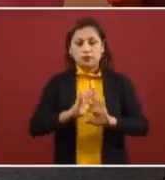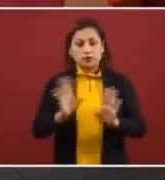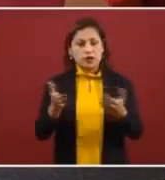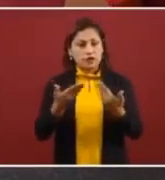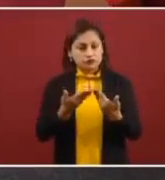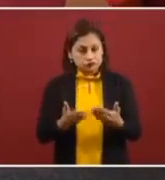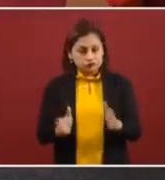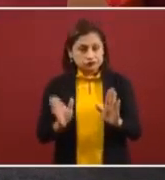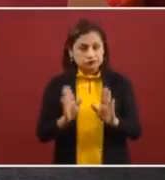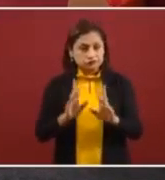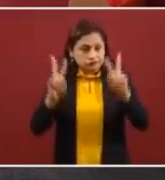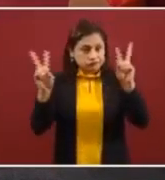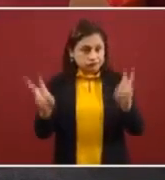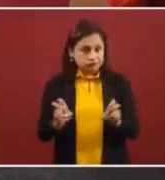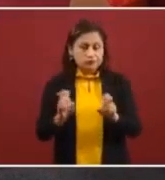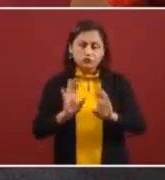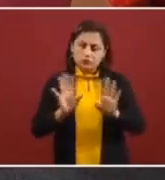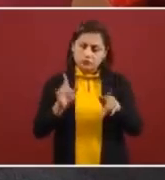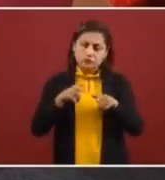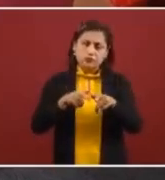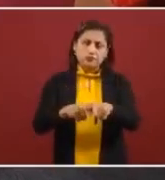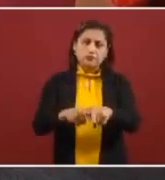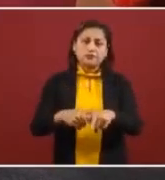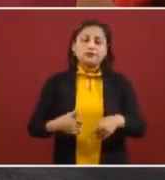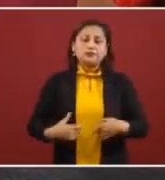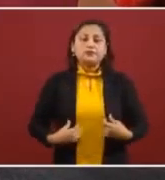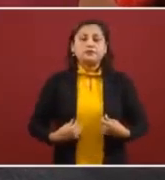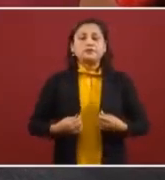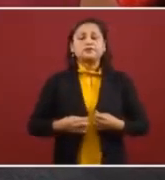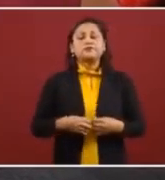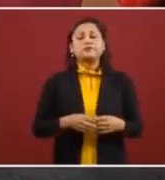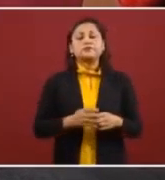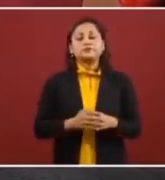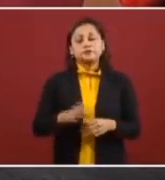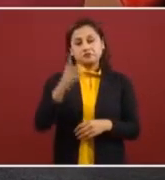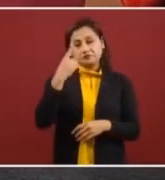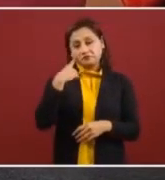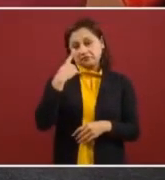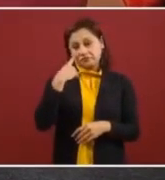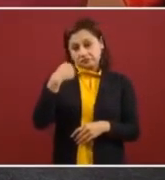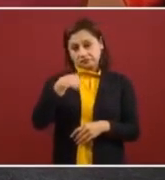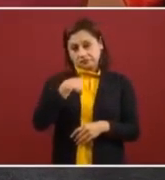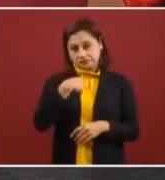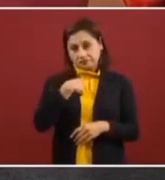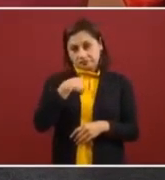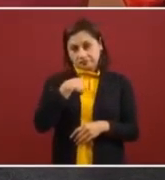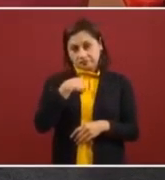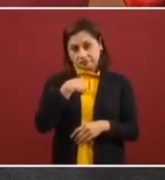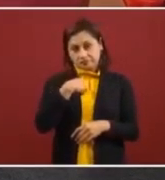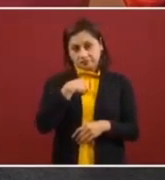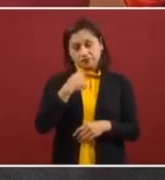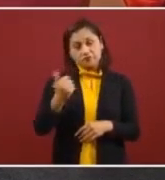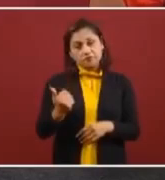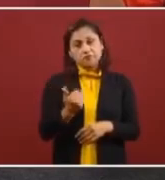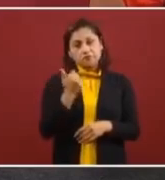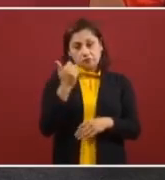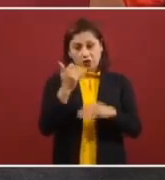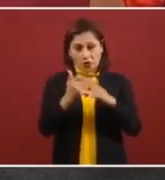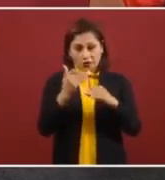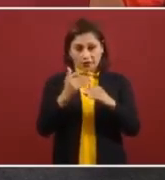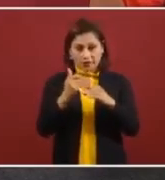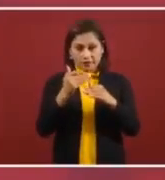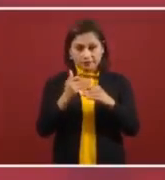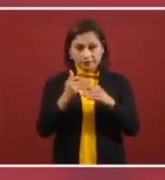Because you opened the matter. So I'm going to take up this opportunity to inform